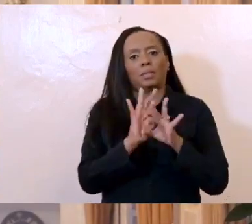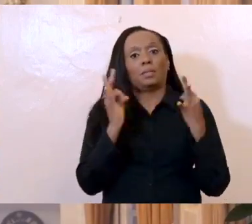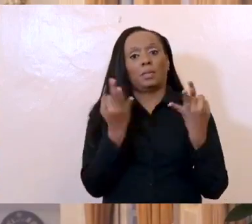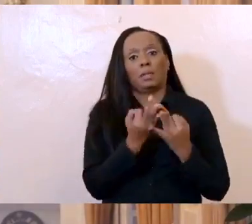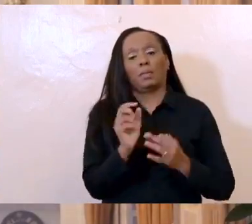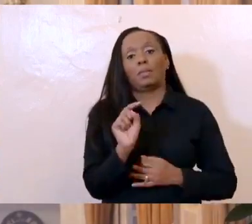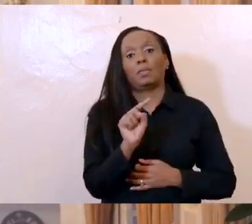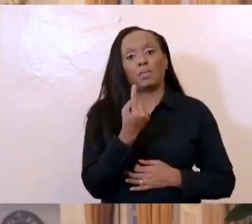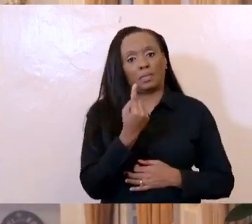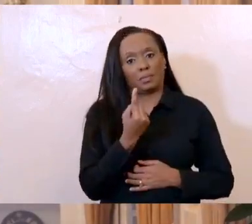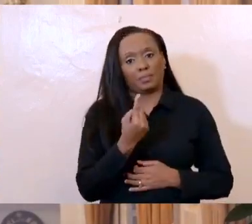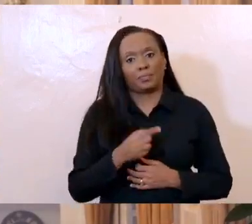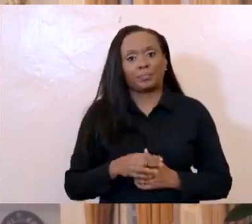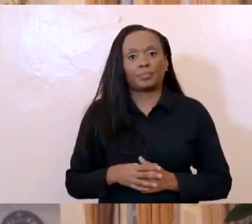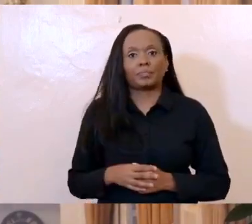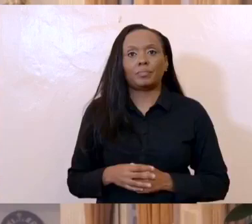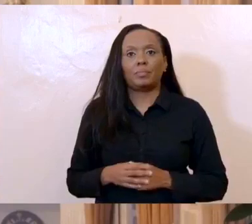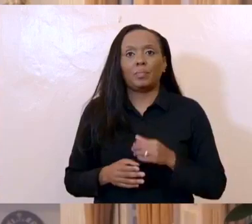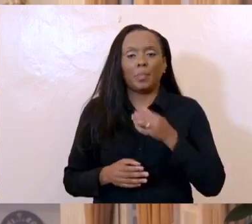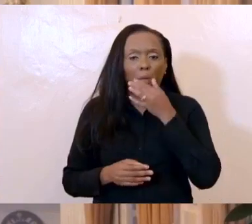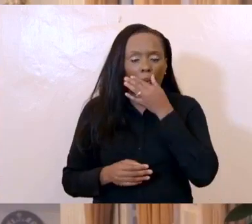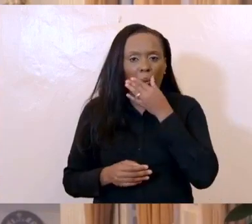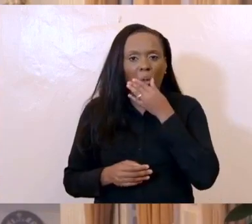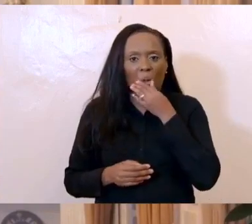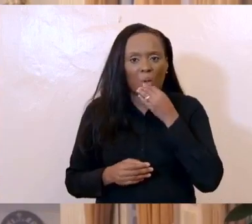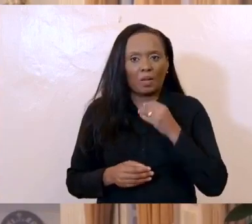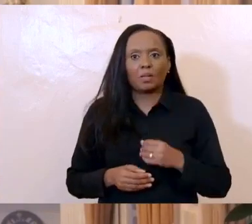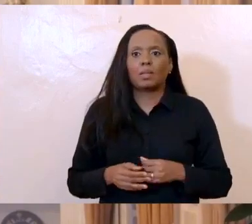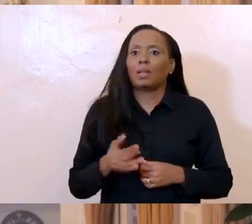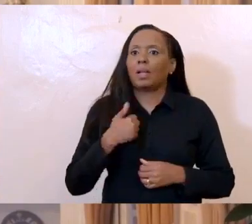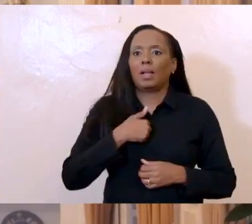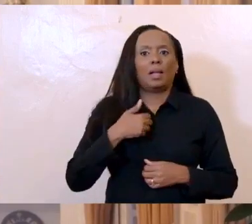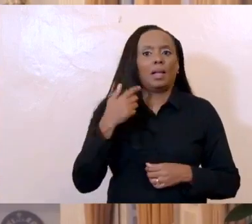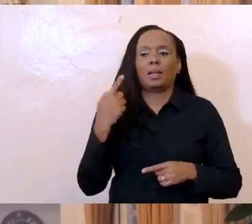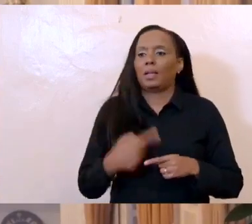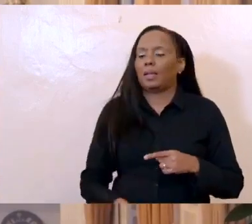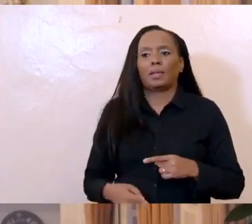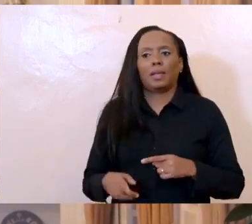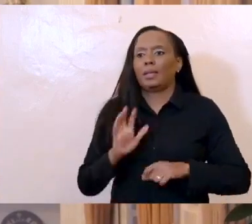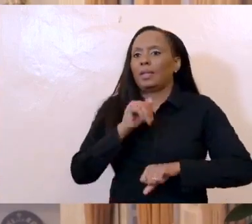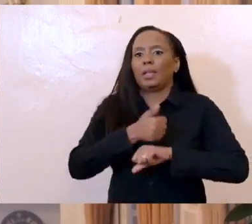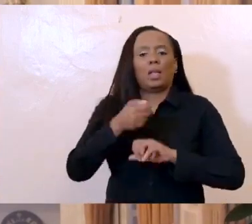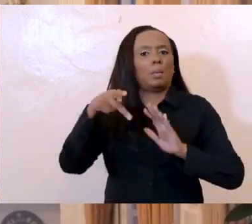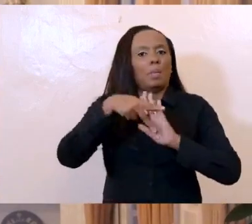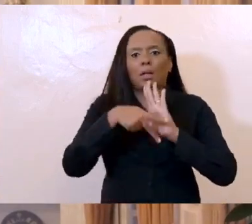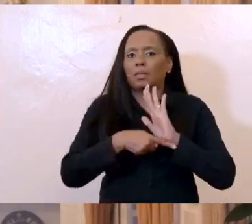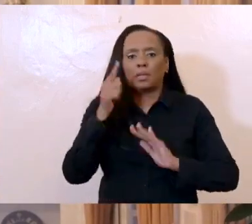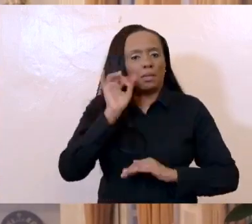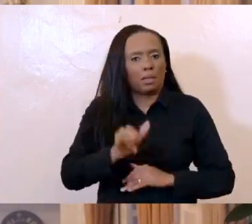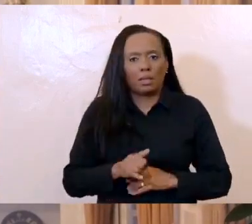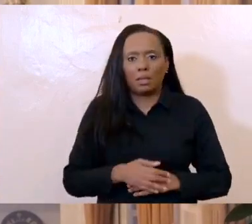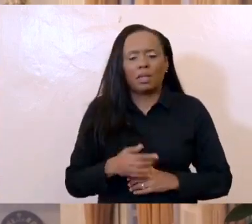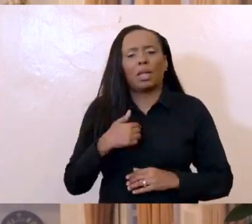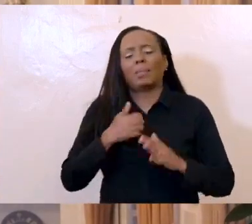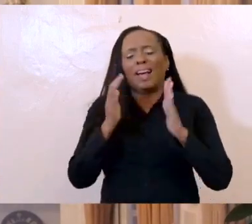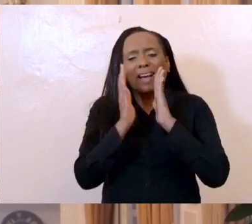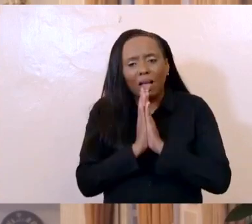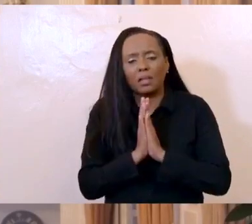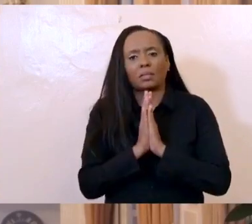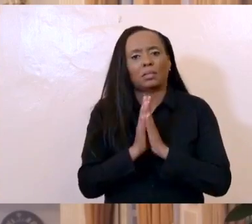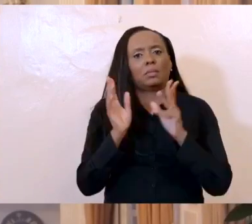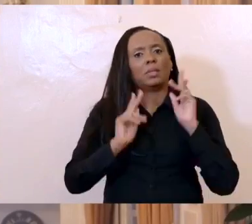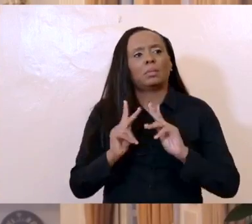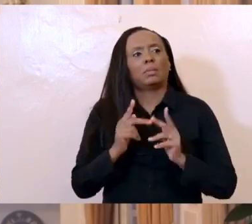first and foremost. And that is an appeal that cannot be put into a protocol. The other side of